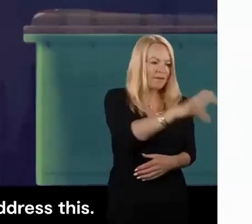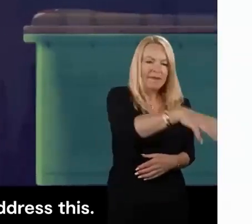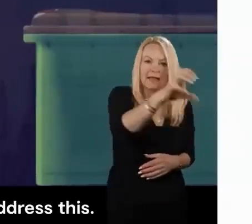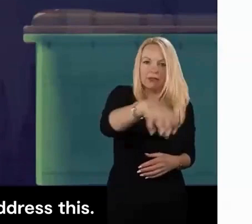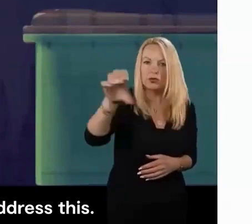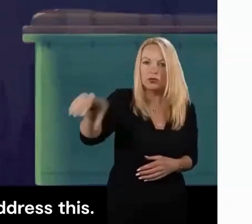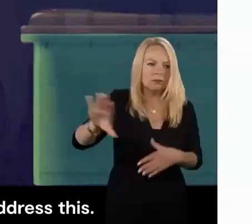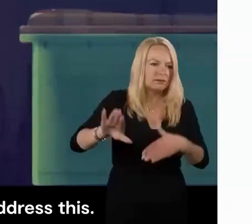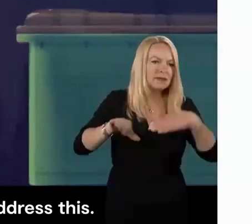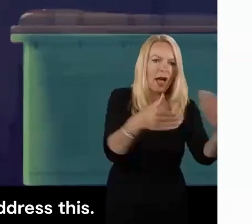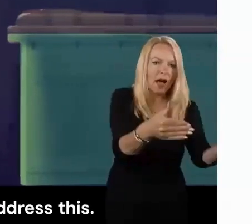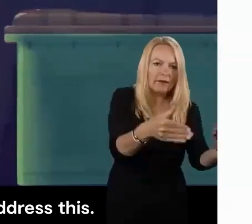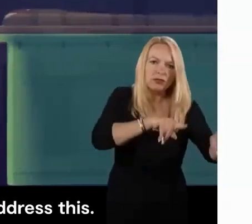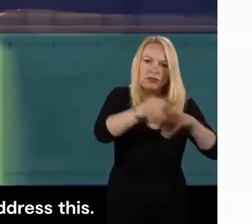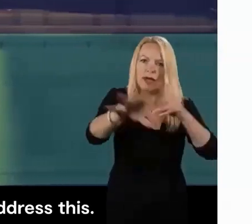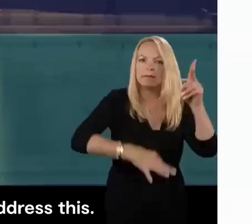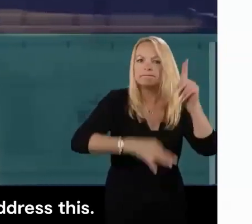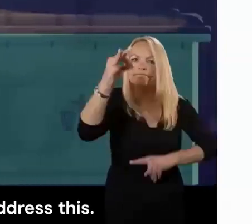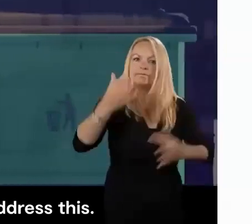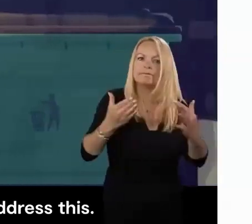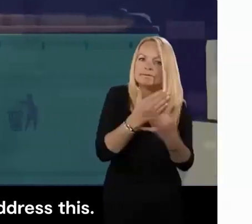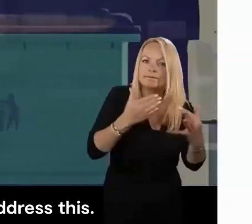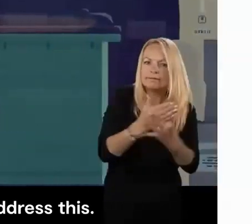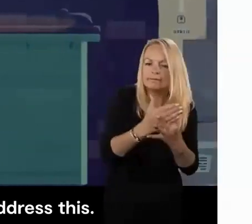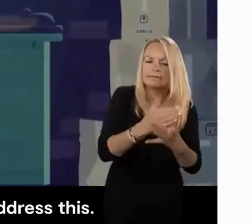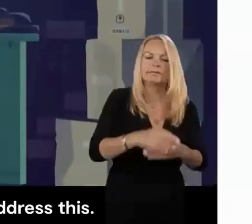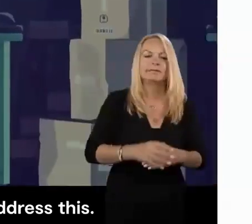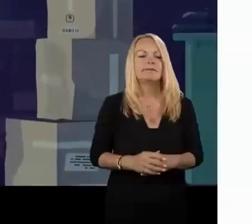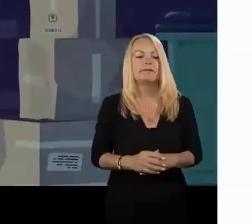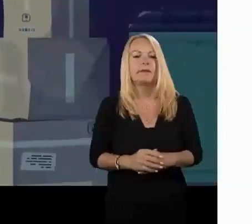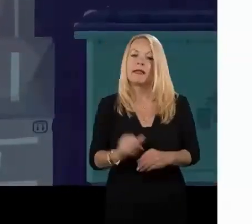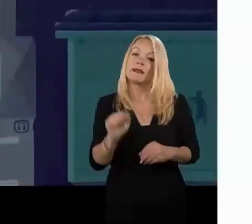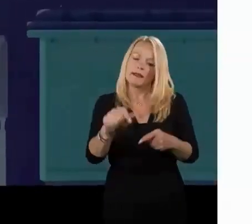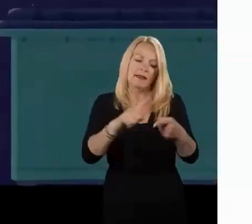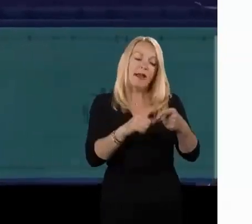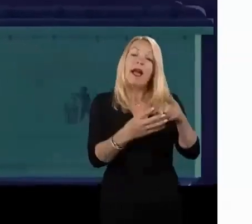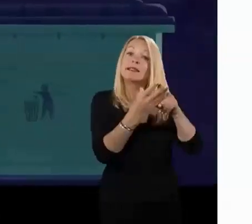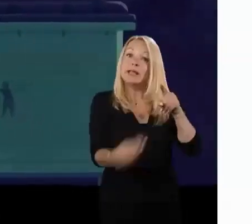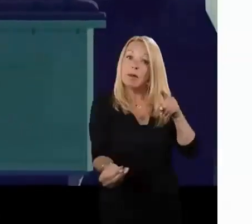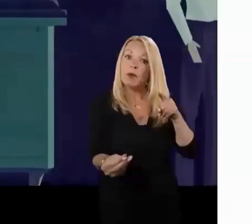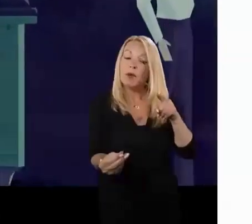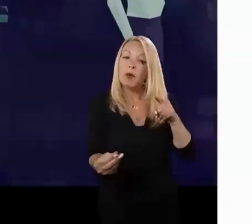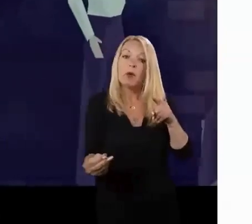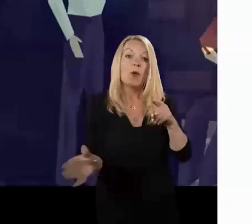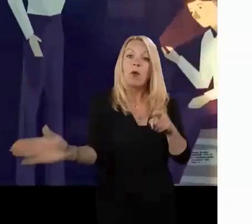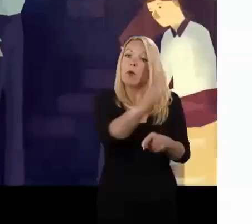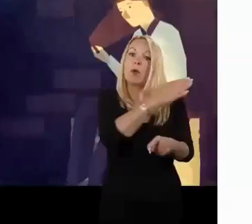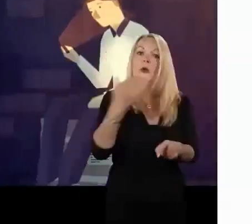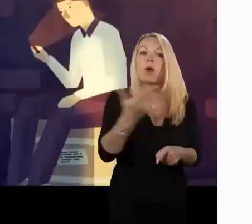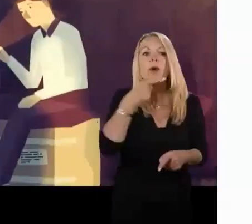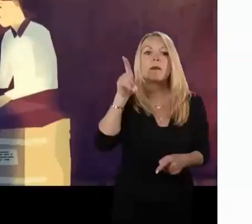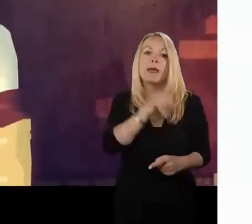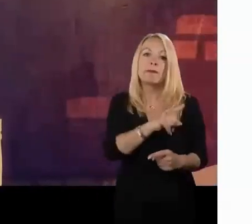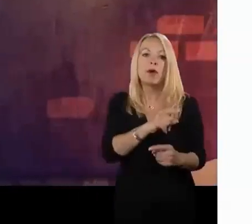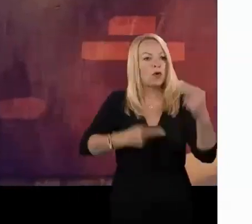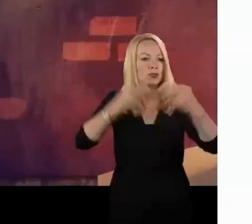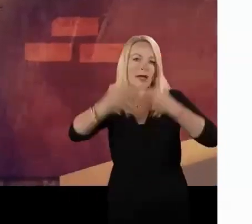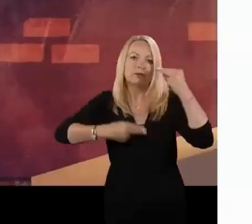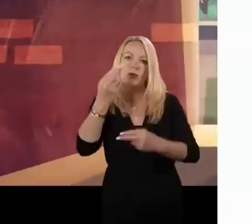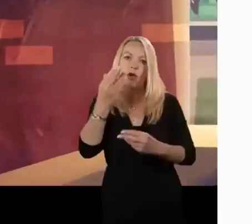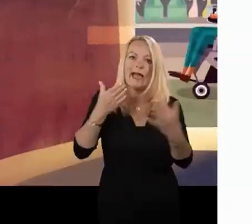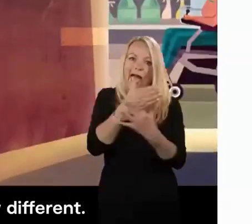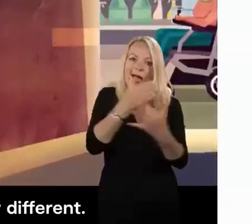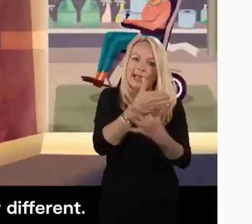Sometimes, venues and services attempt to address this. In this example, although it's possible for everyone to access